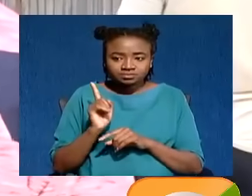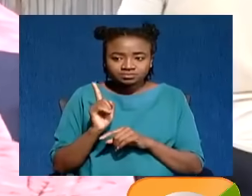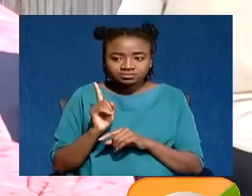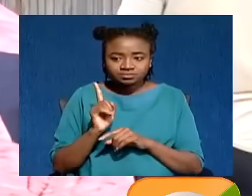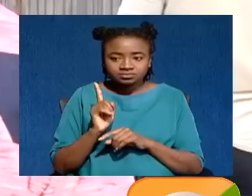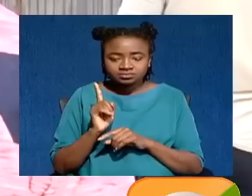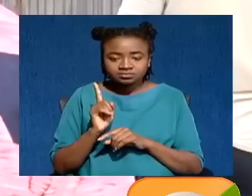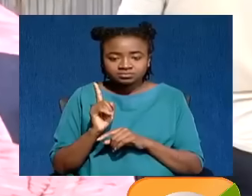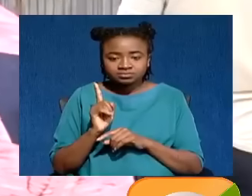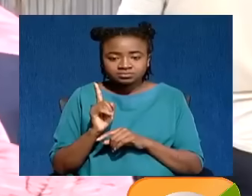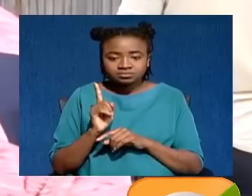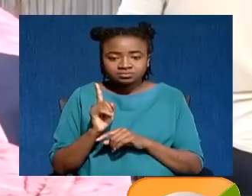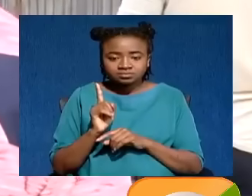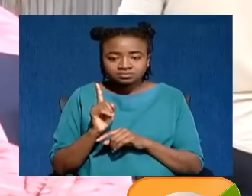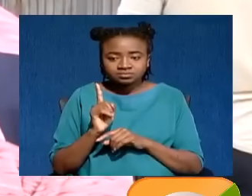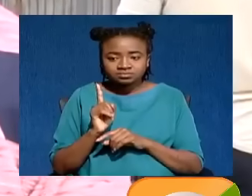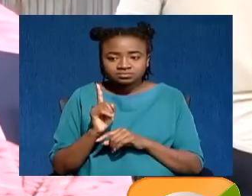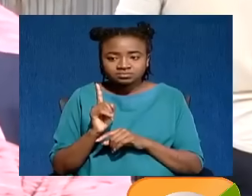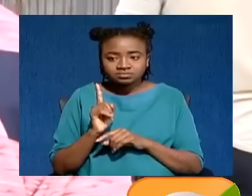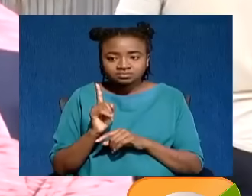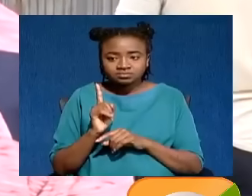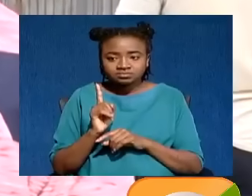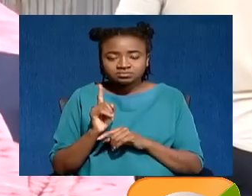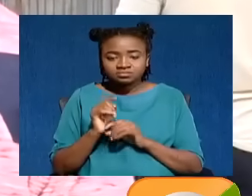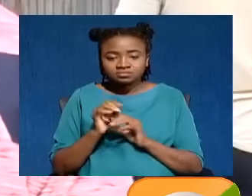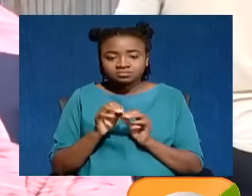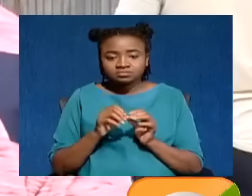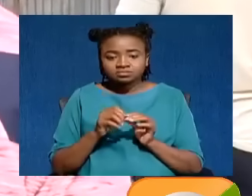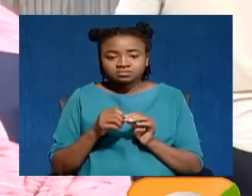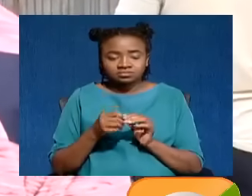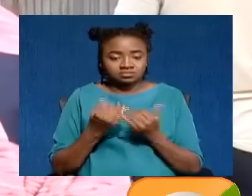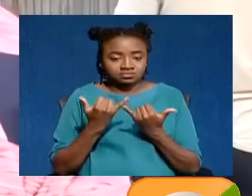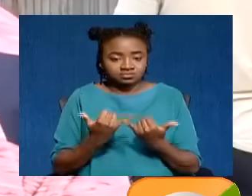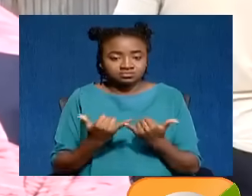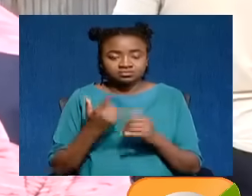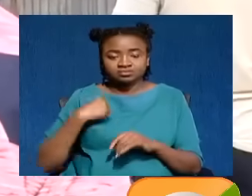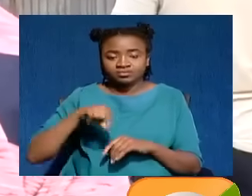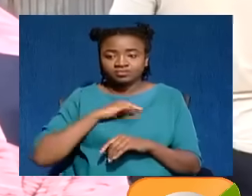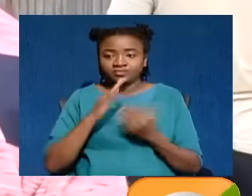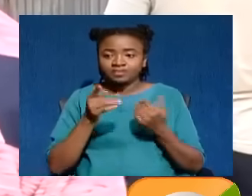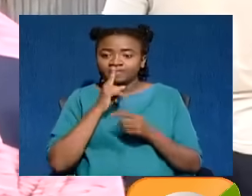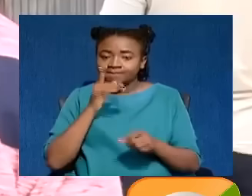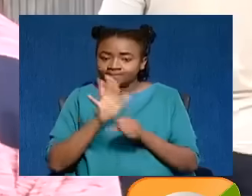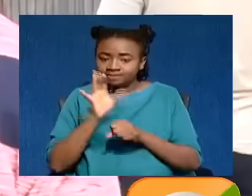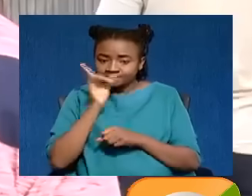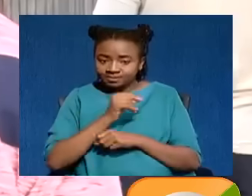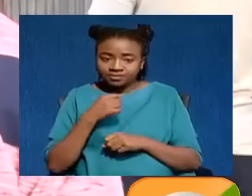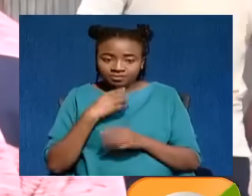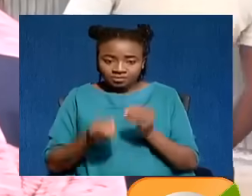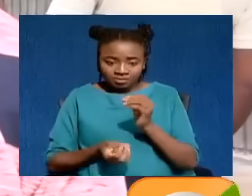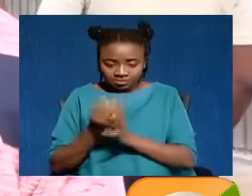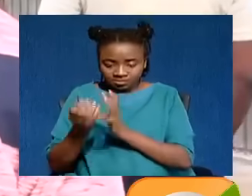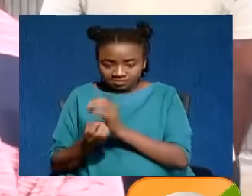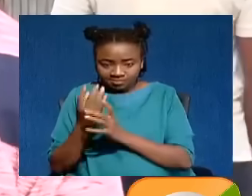Out of that, we only have 15. So now that we have been assured that production will